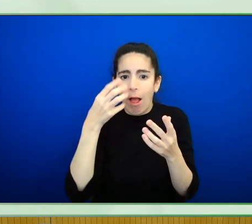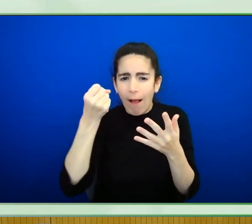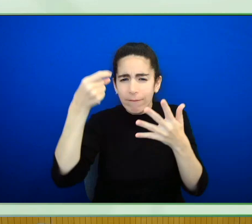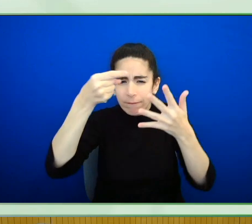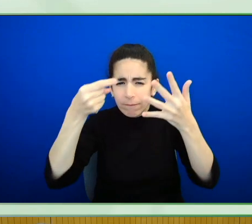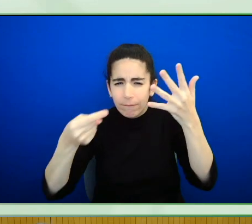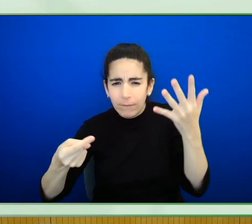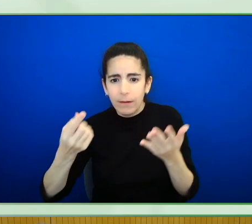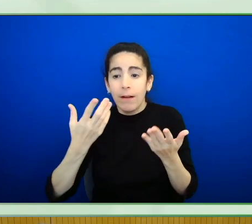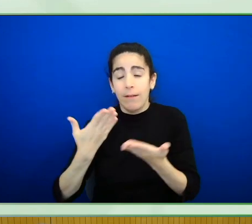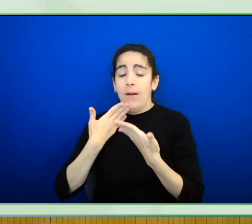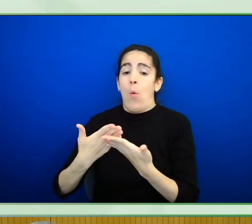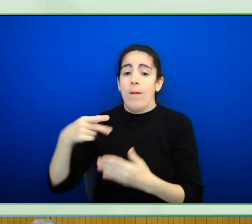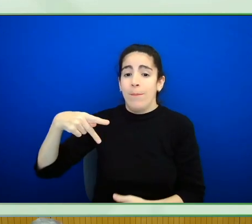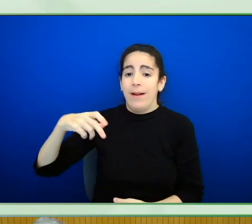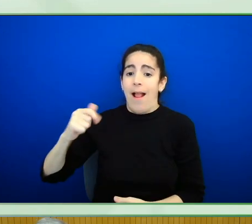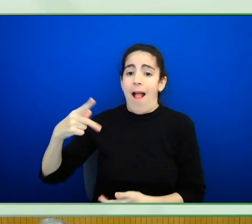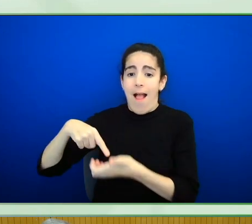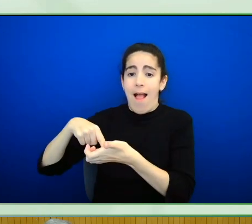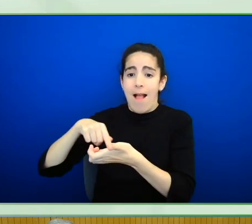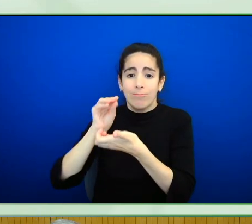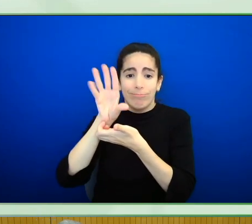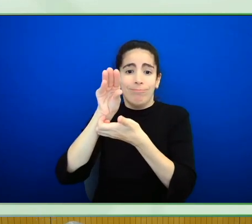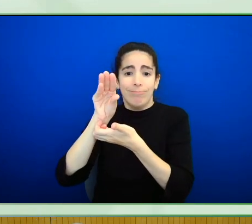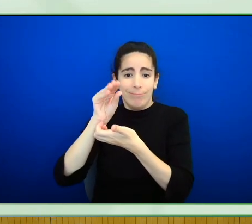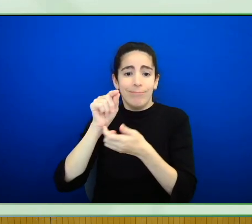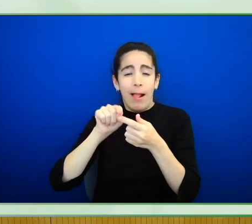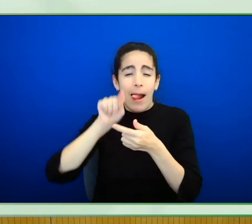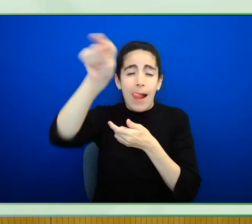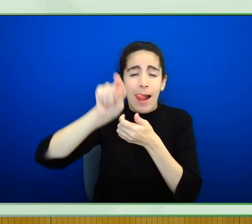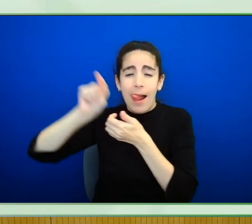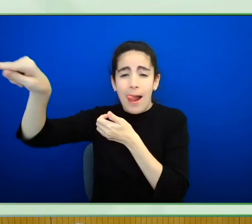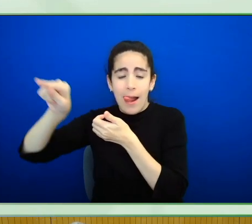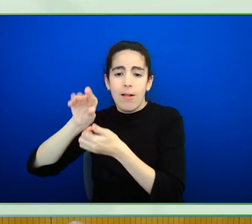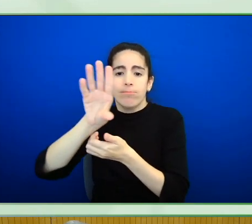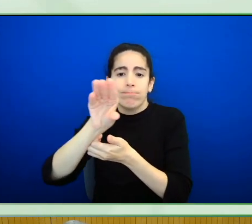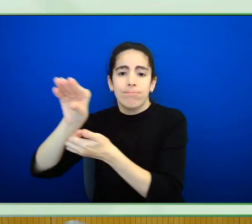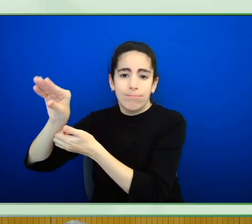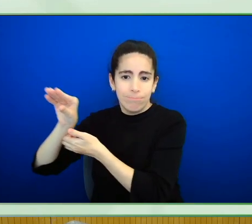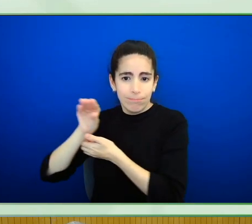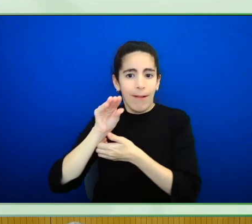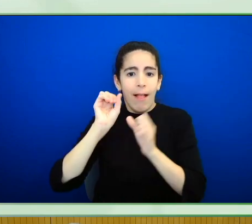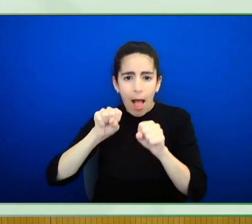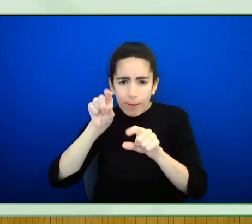screening at the rural area, community level, referral to the rural health center where the optometrist is there,